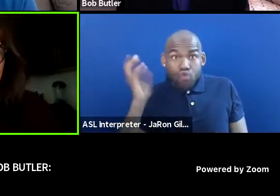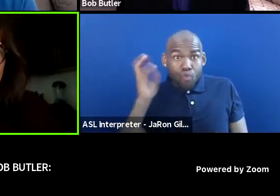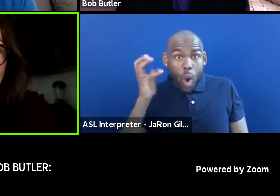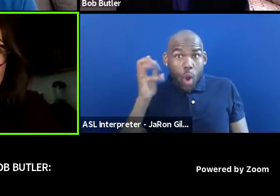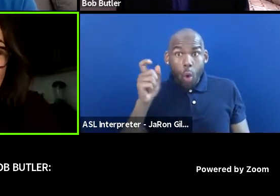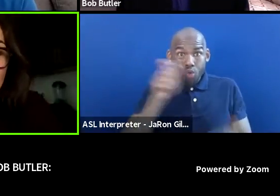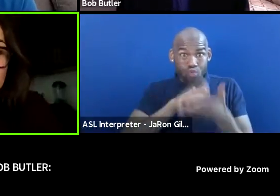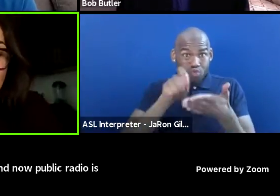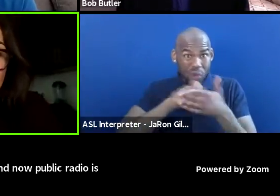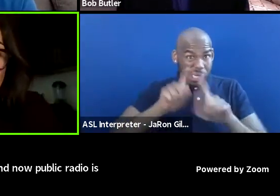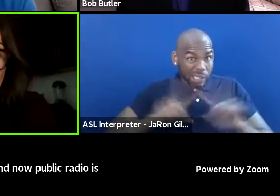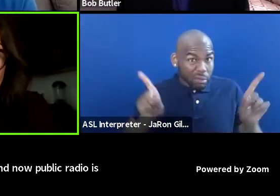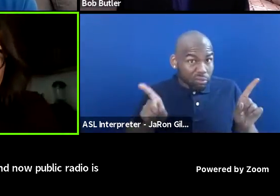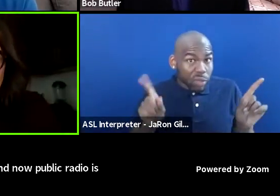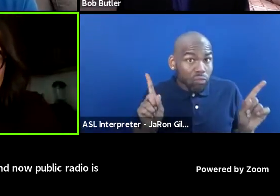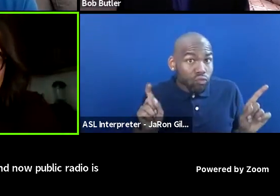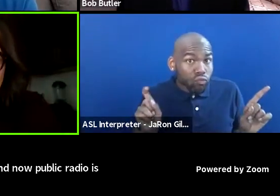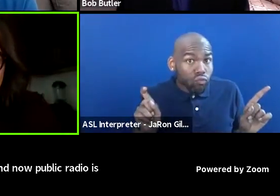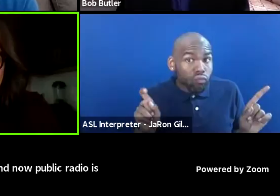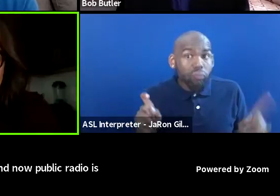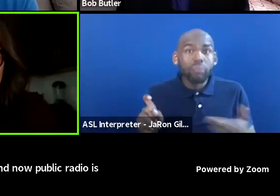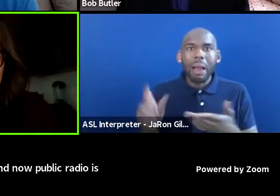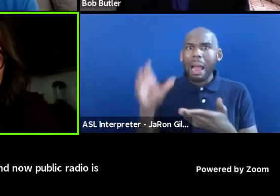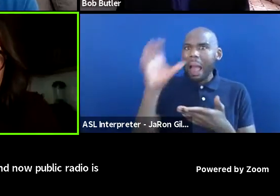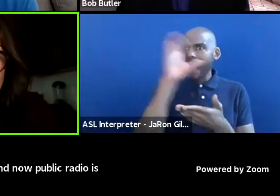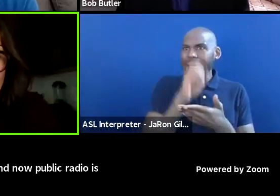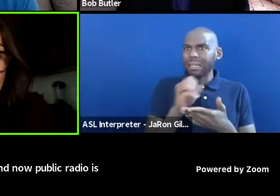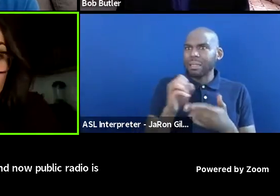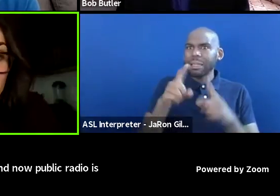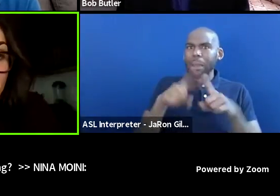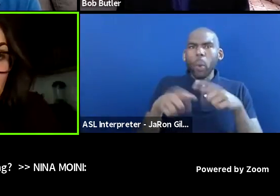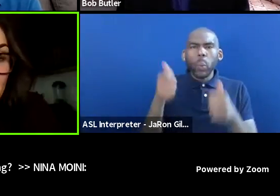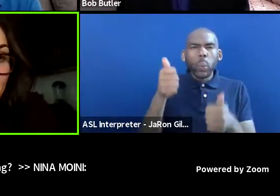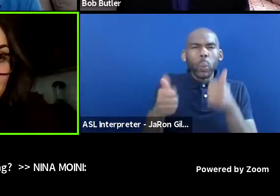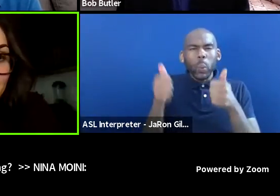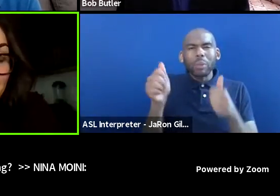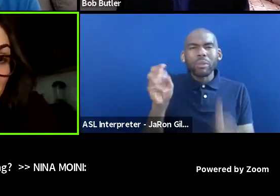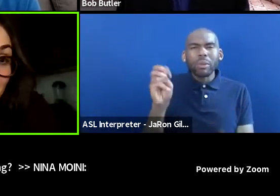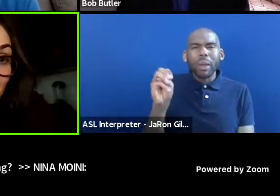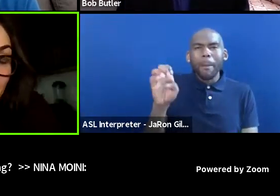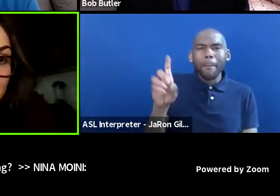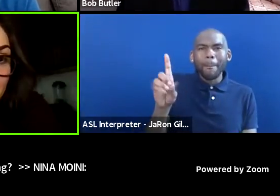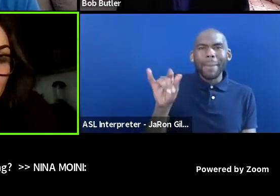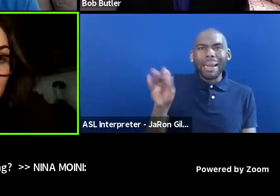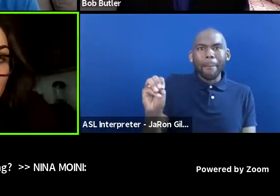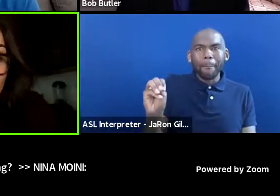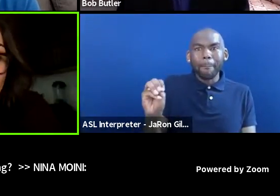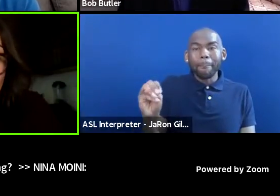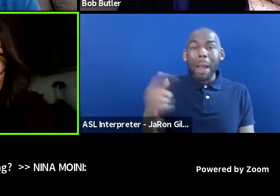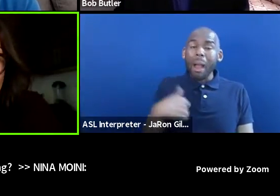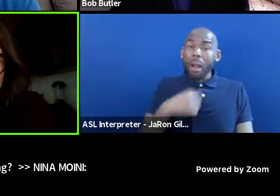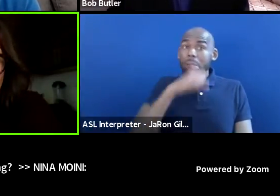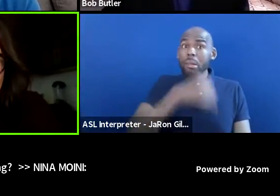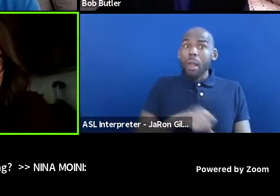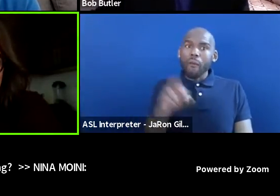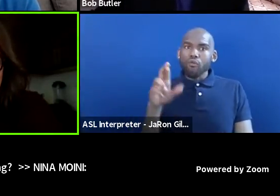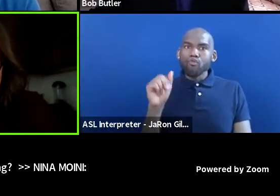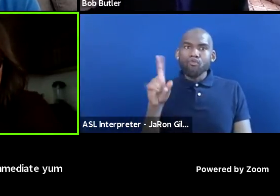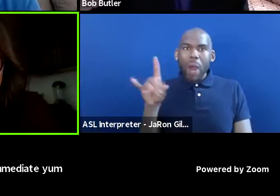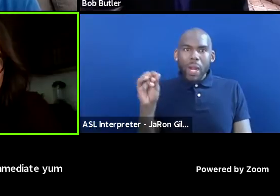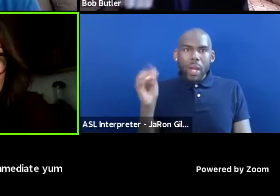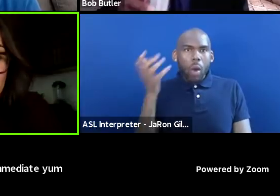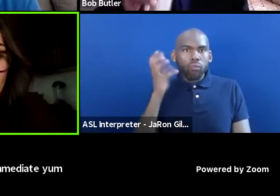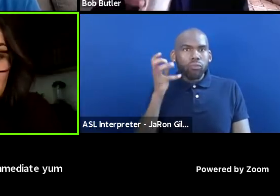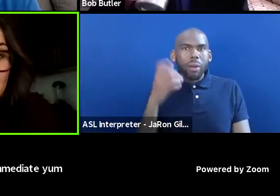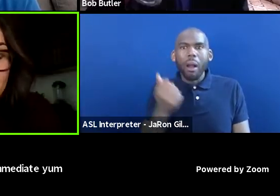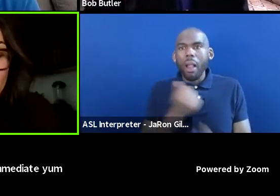Well, I think it depends on what medium. I often miss video. I love radio, and I love that we can sort of take our time